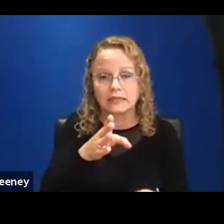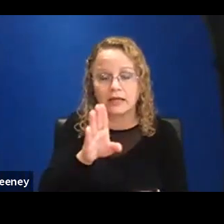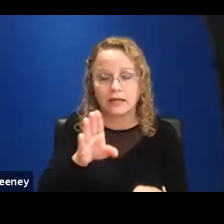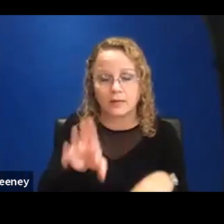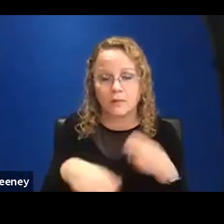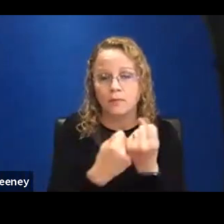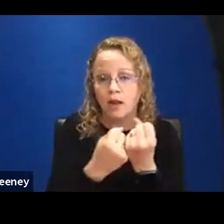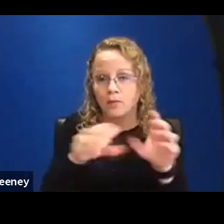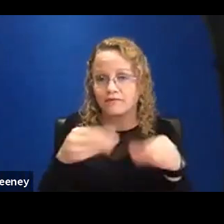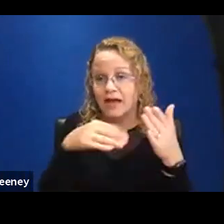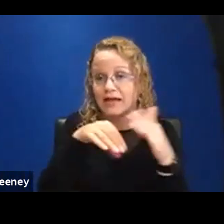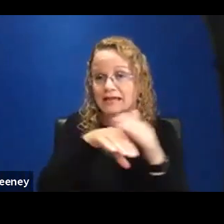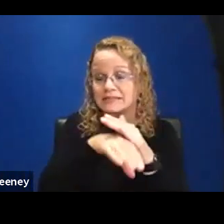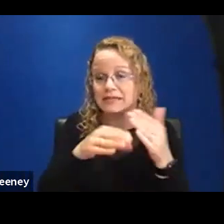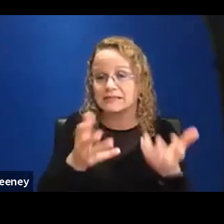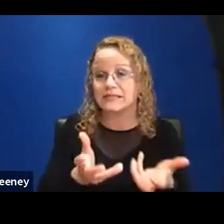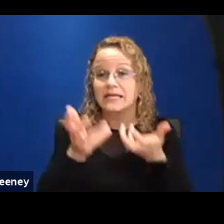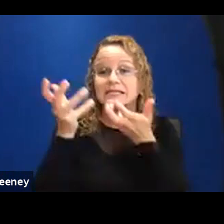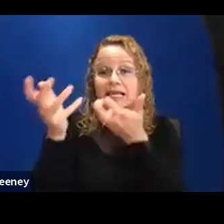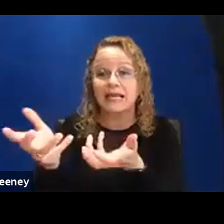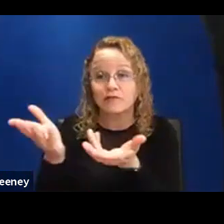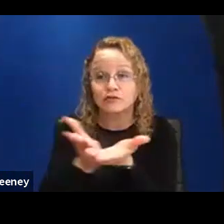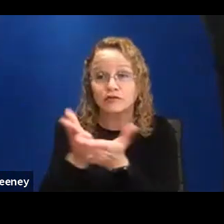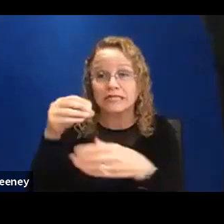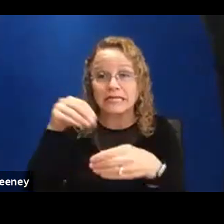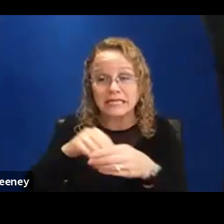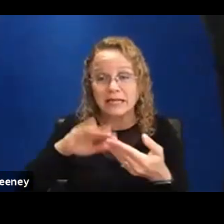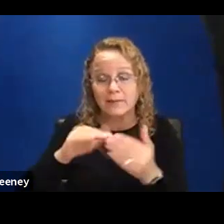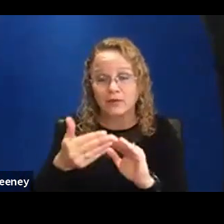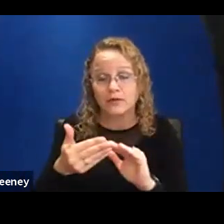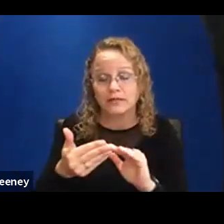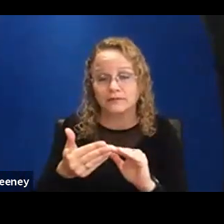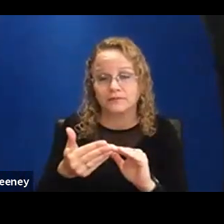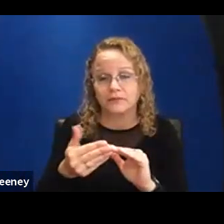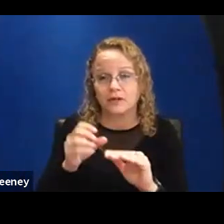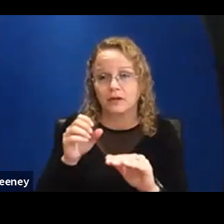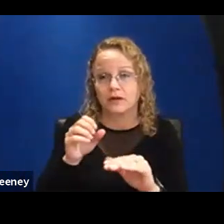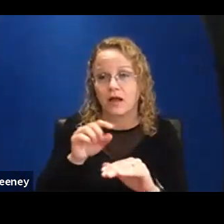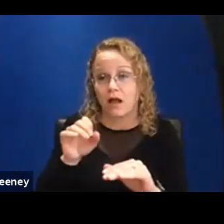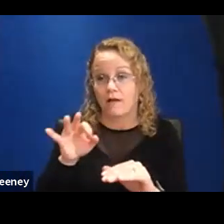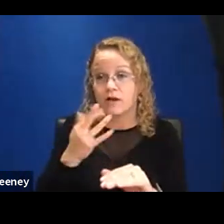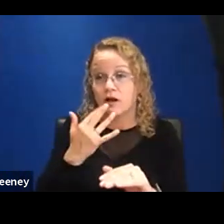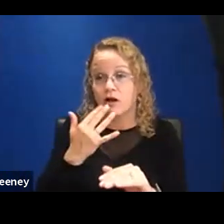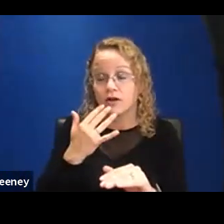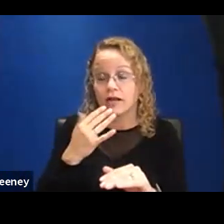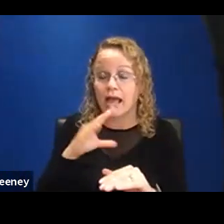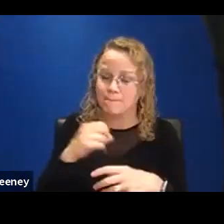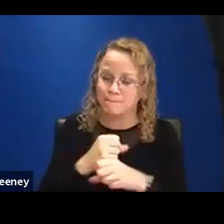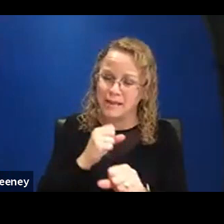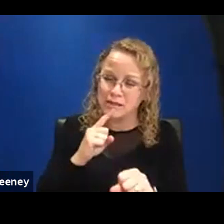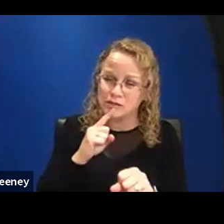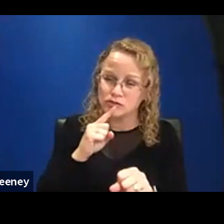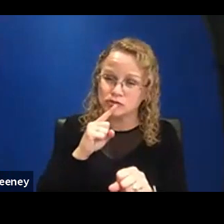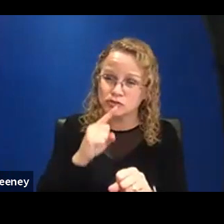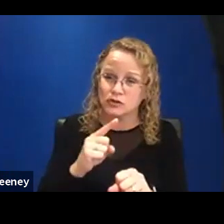provide access to, even deliver services in the community of color, and making sure that